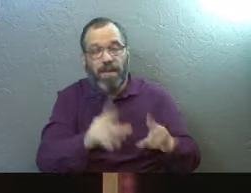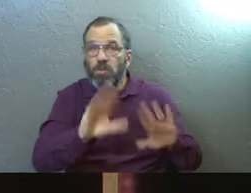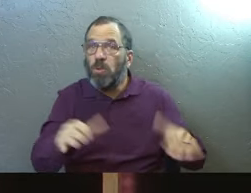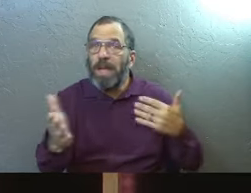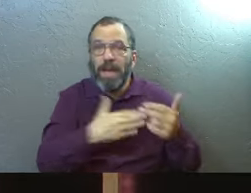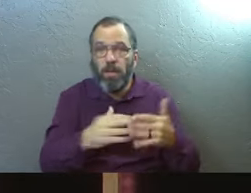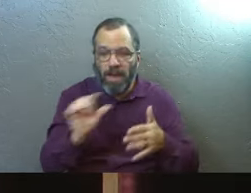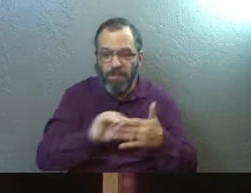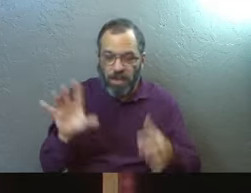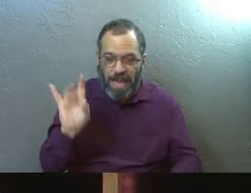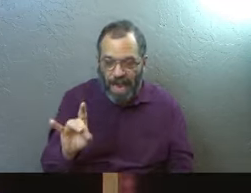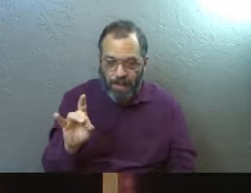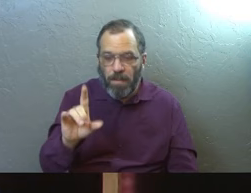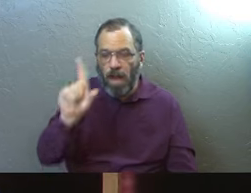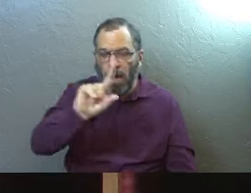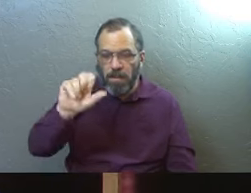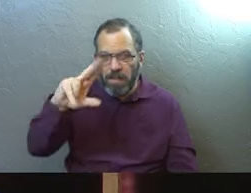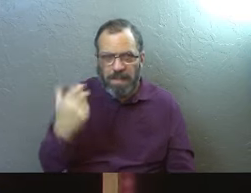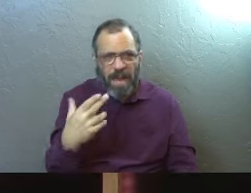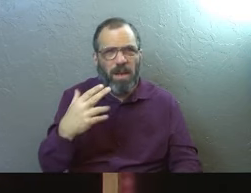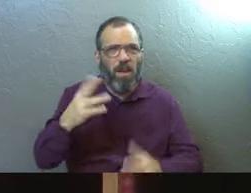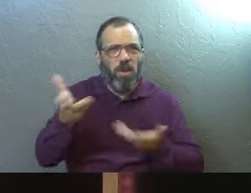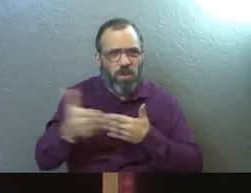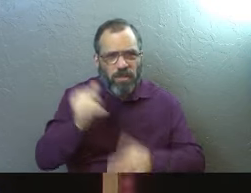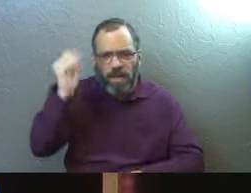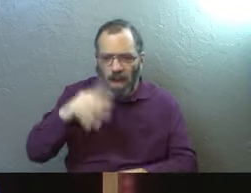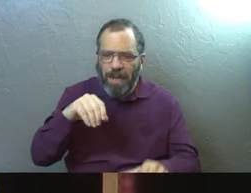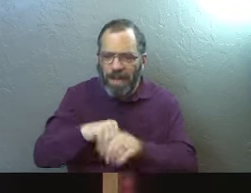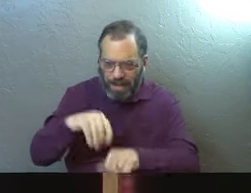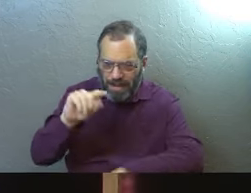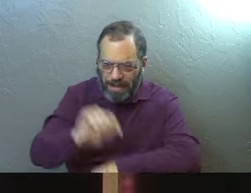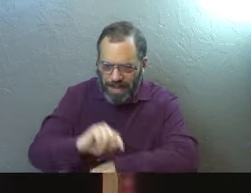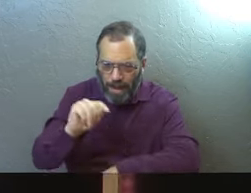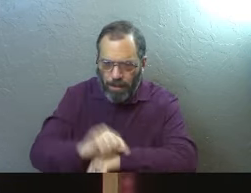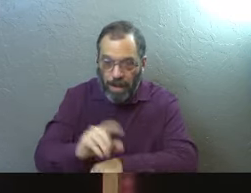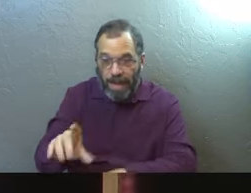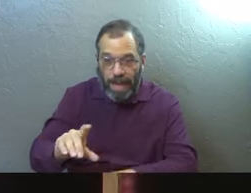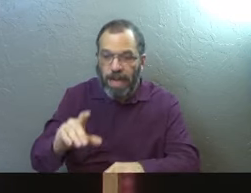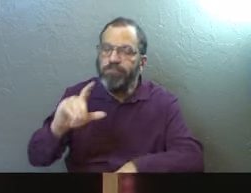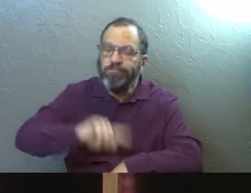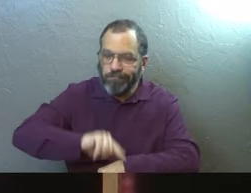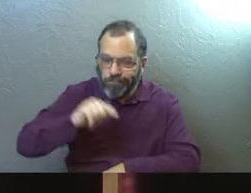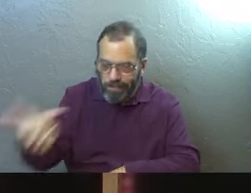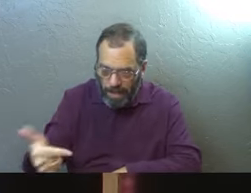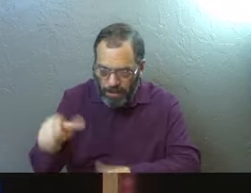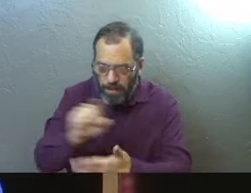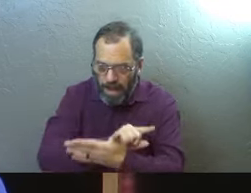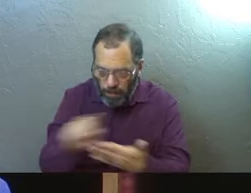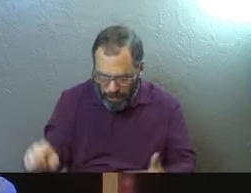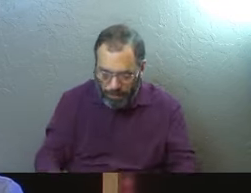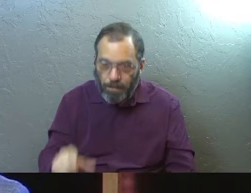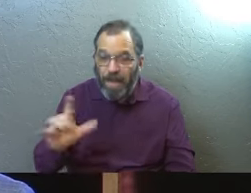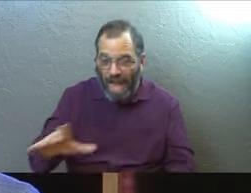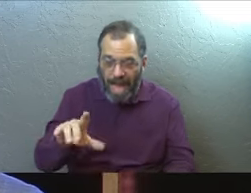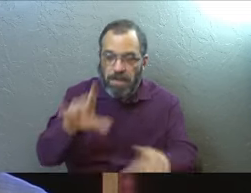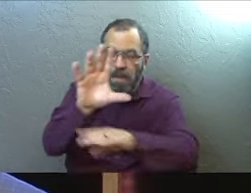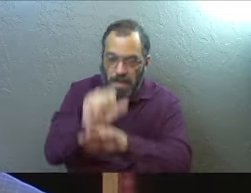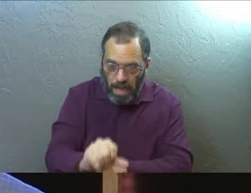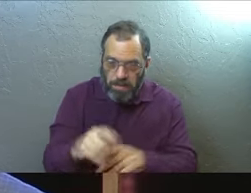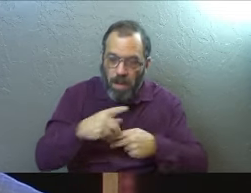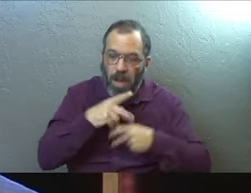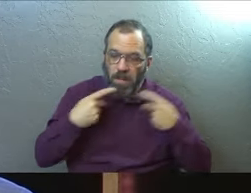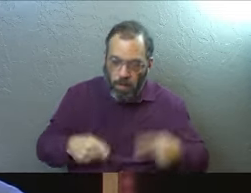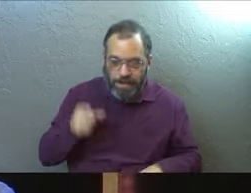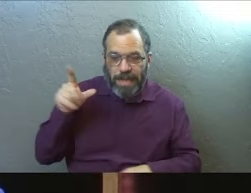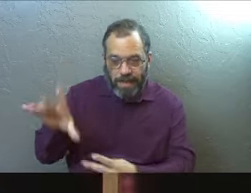anyway. Verse 8, one day Zechariah was serving God in the temple, for his order was on duty that week. As was the custom of the